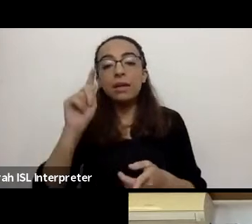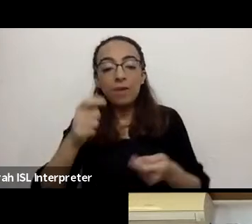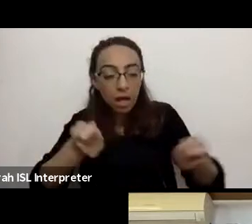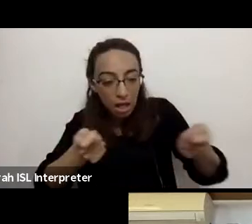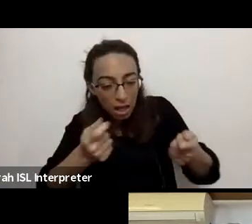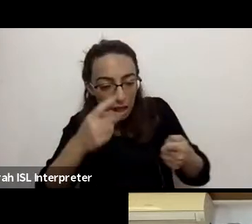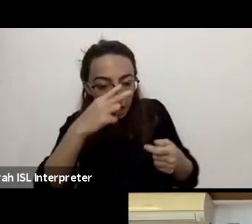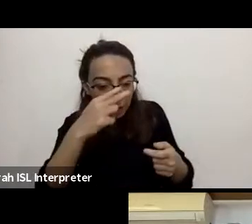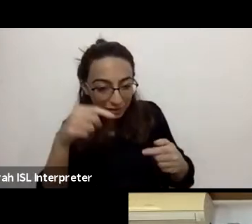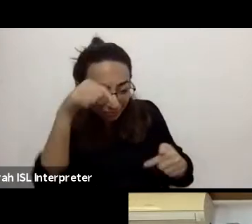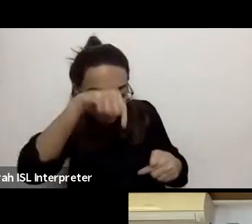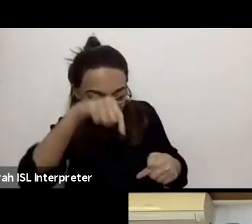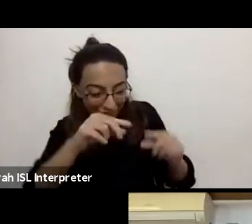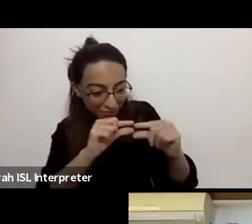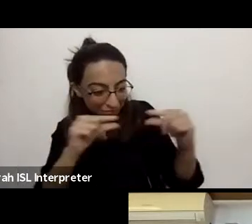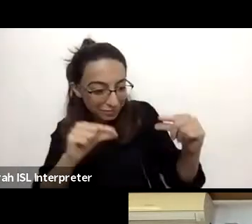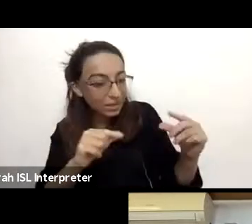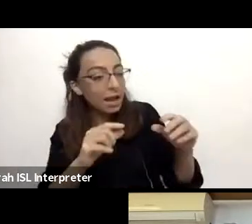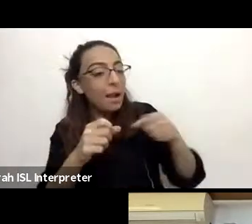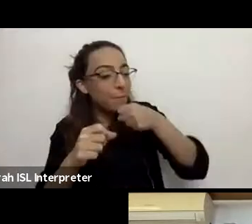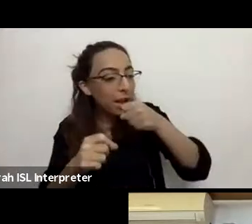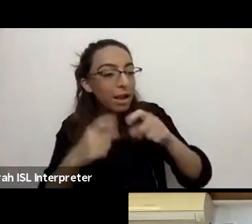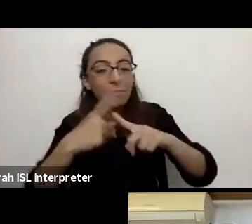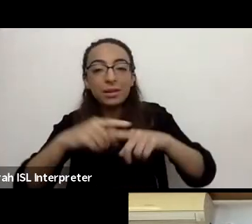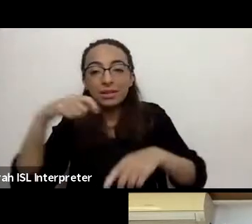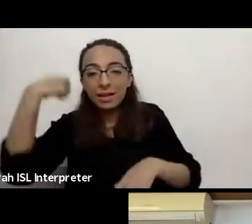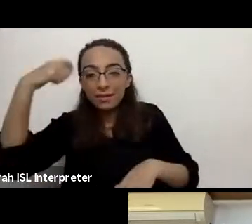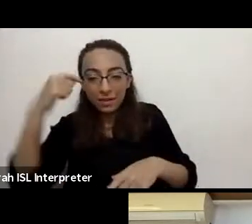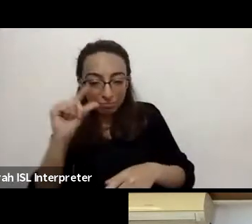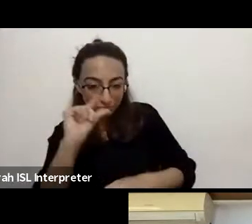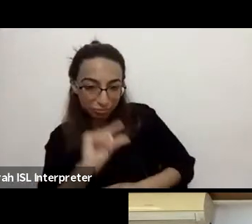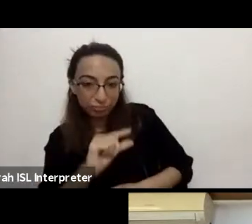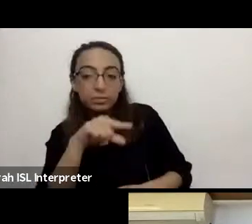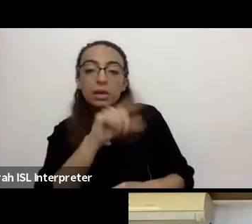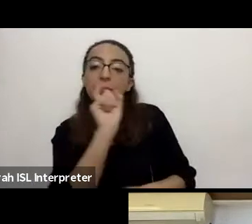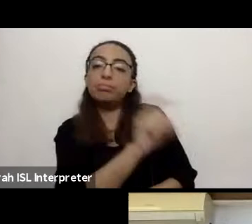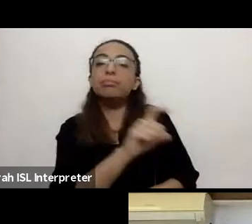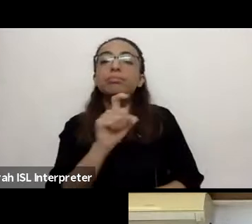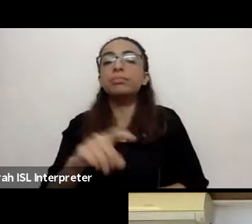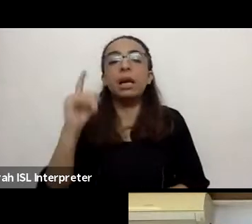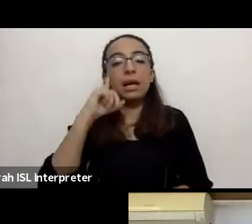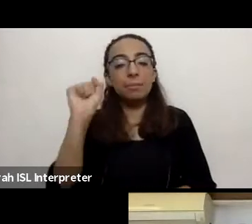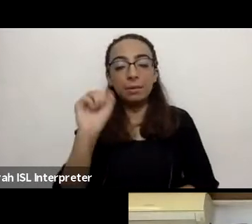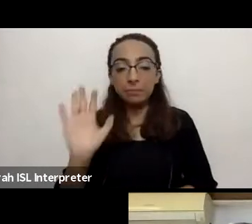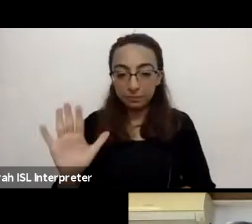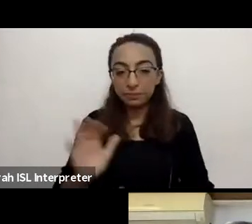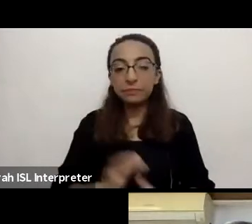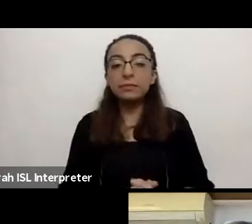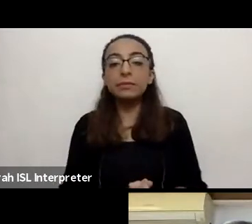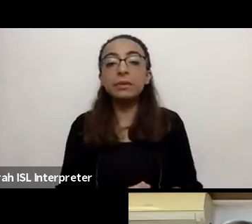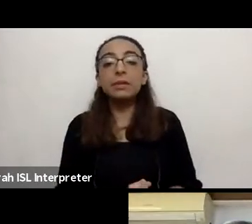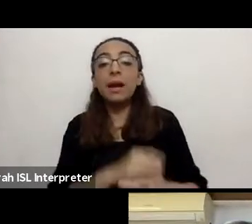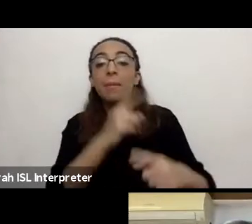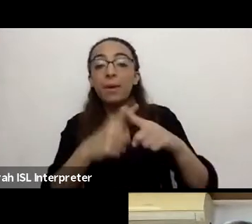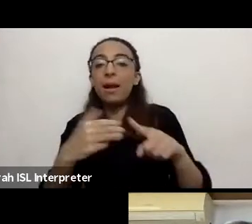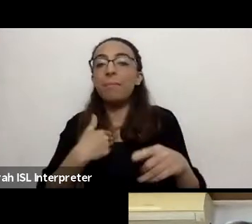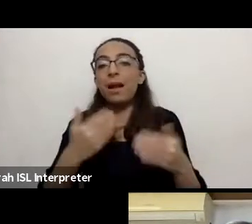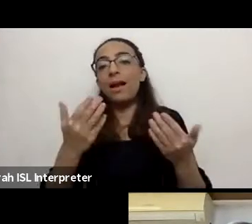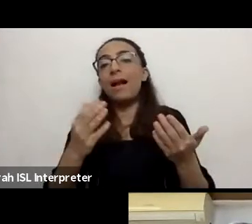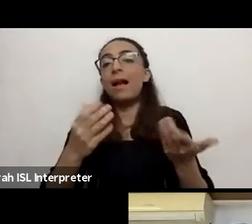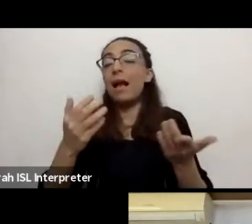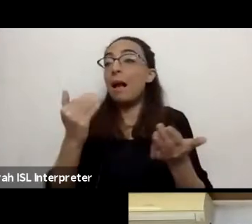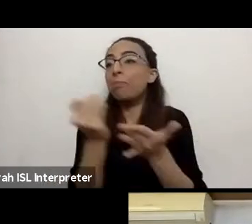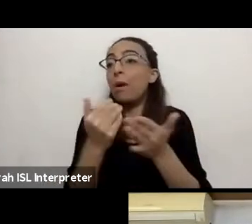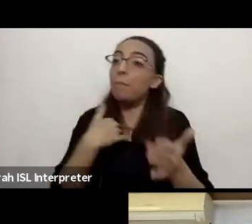that at the base of your screen. I'm sure you're familiar with that. And secondly, we are getting used to hosting